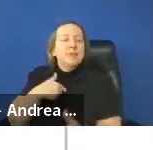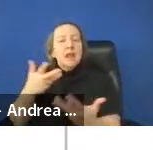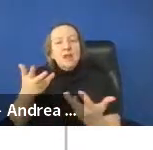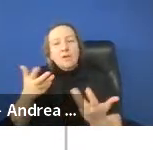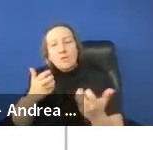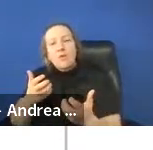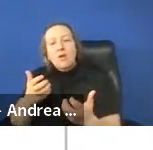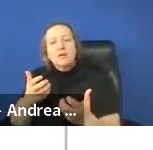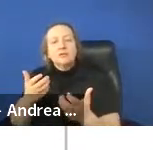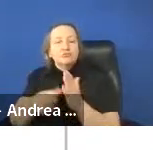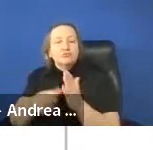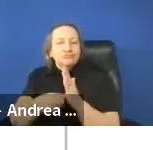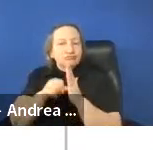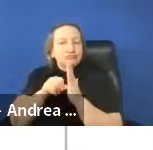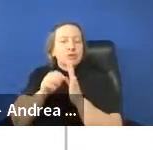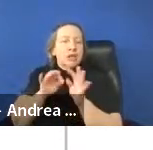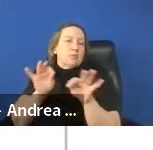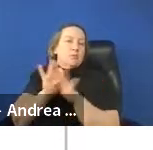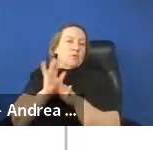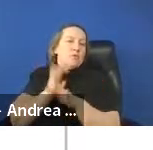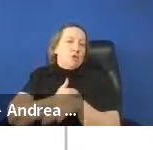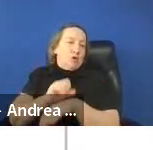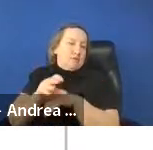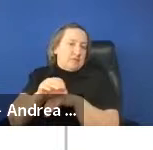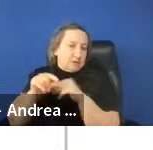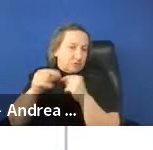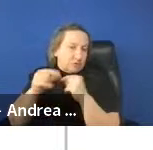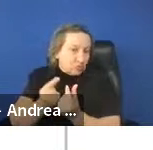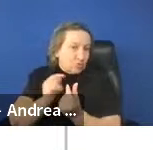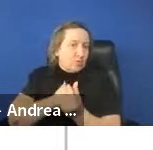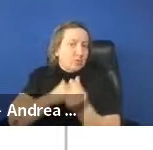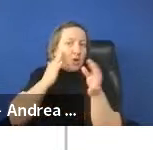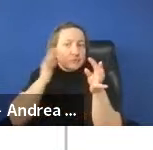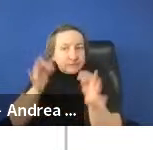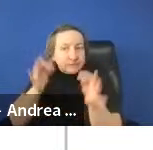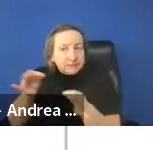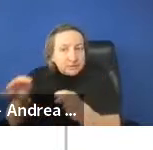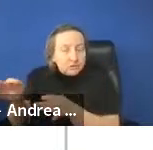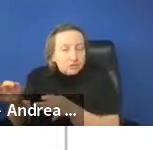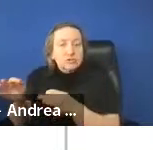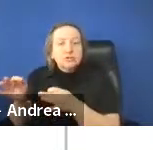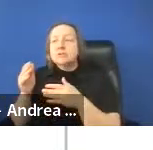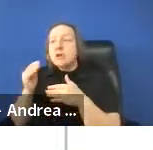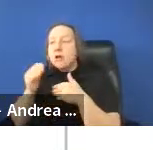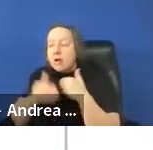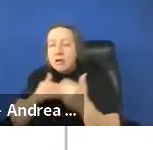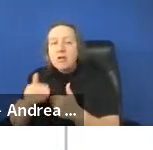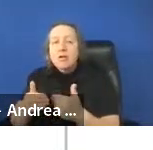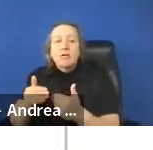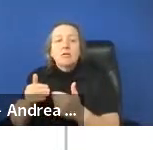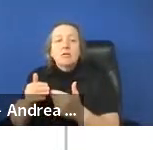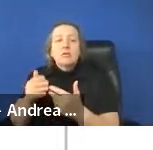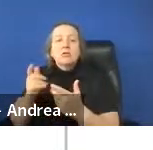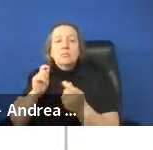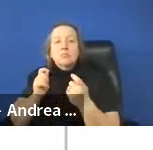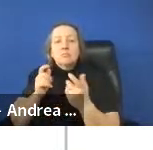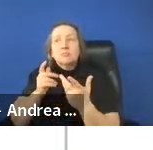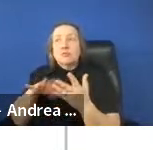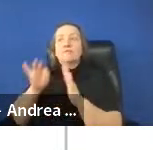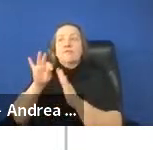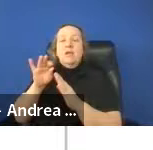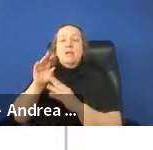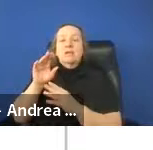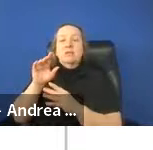to reiterate the importance of our advisory groups in our decision making and in getting to and modified LPA